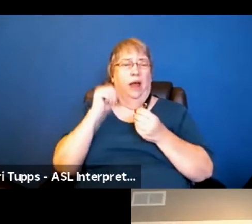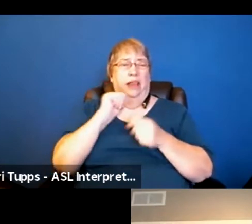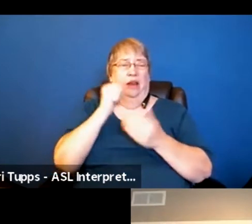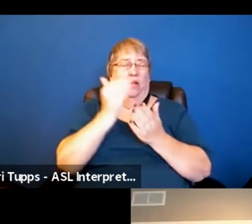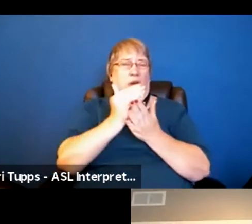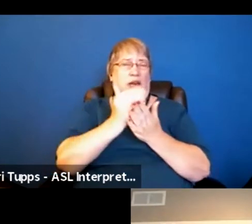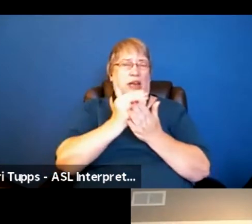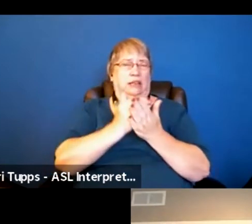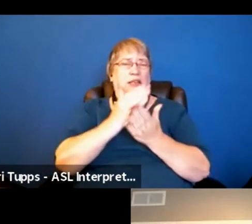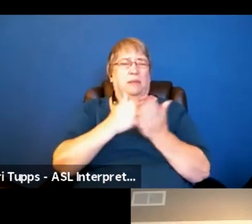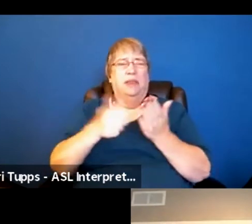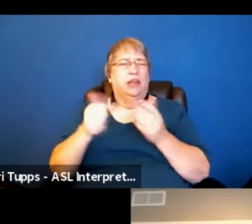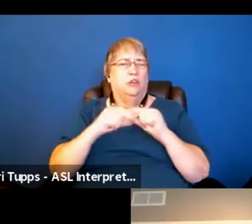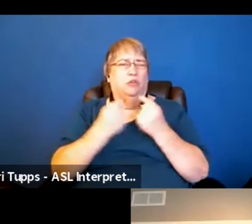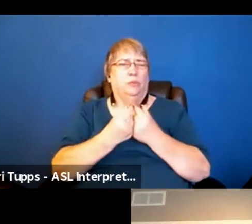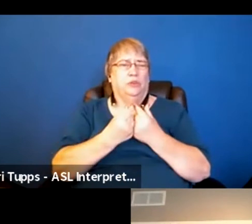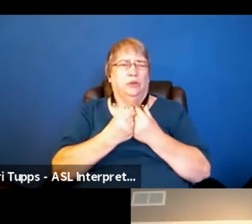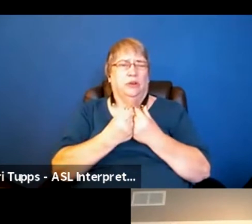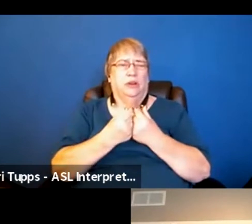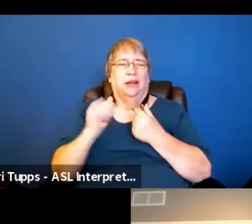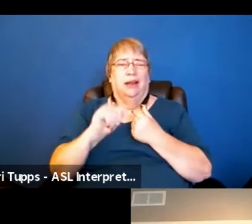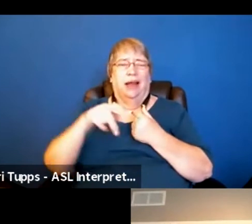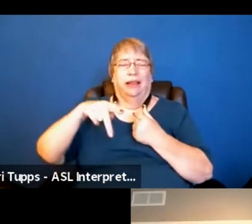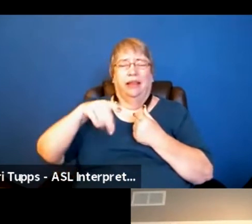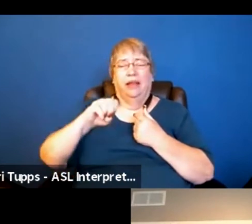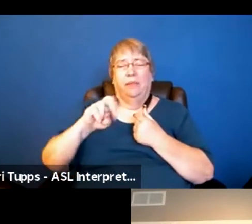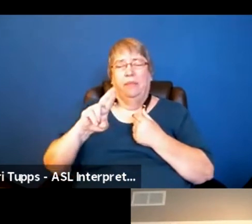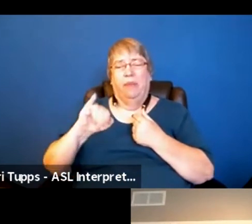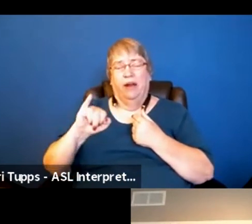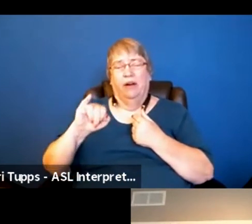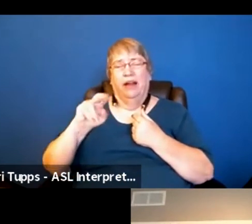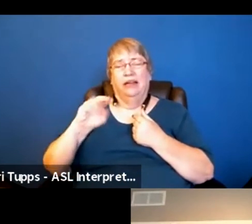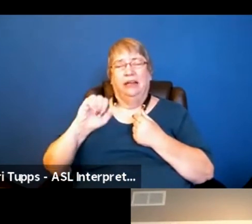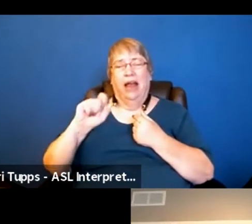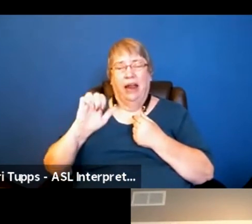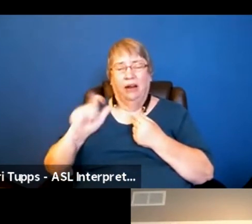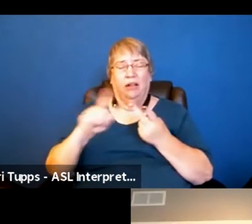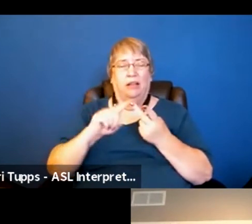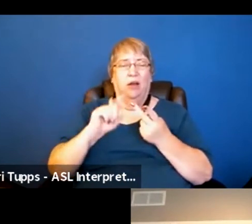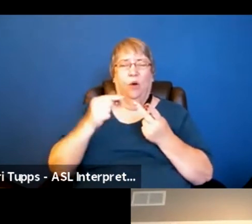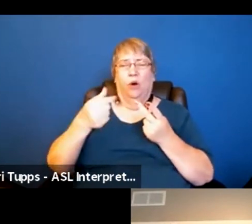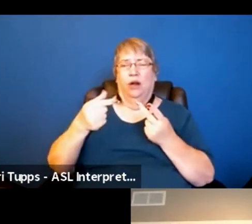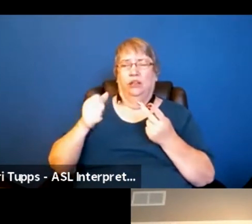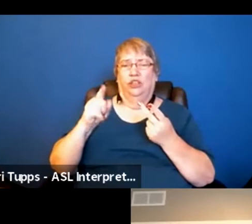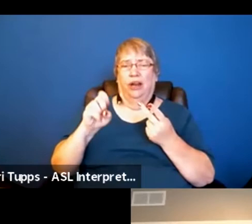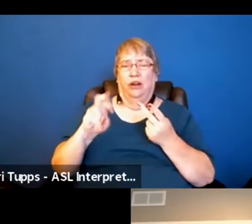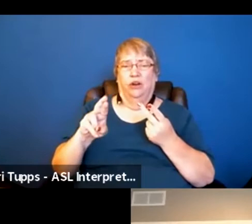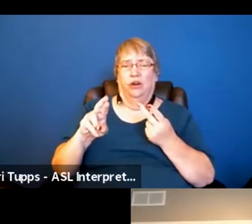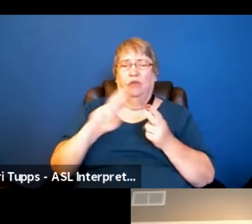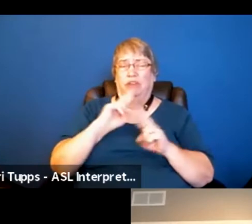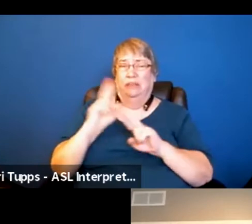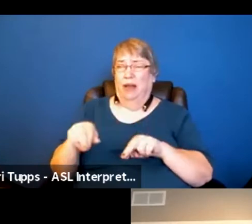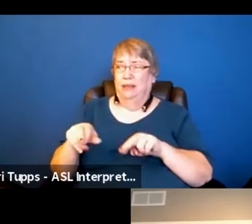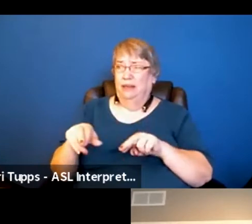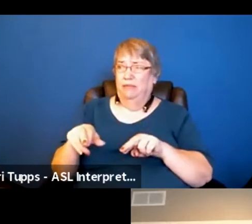some of these other groups like perinatal populations or gender responsive, I think the gender responsive we did hear a lot about, and we